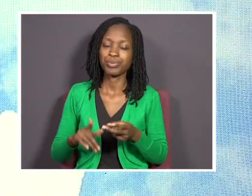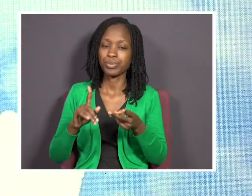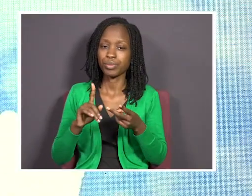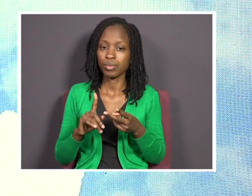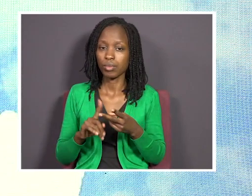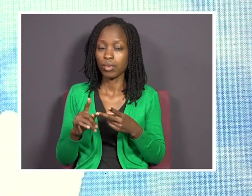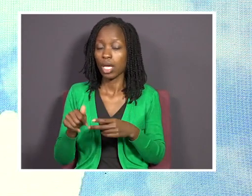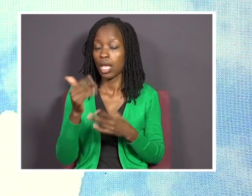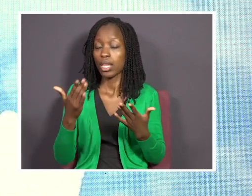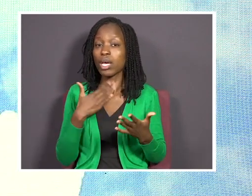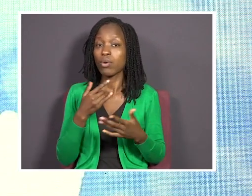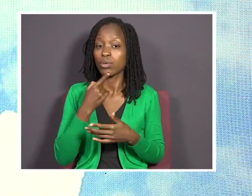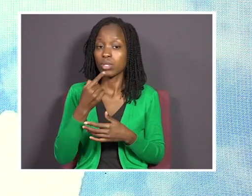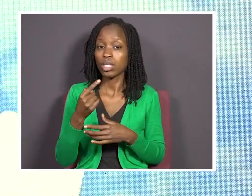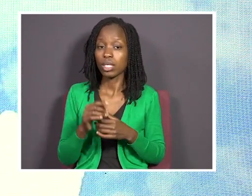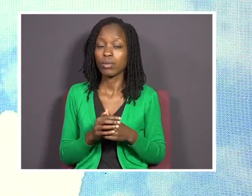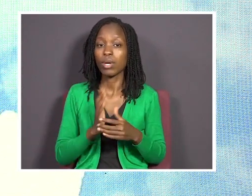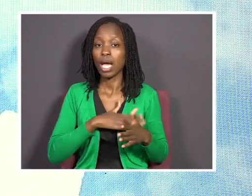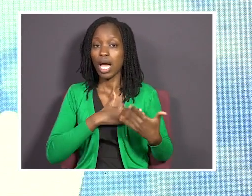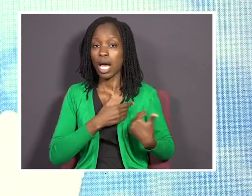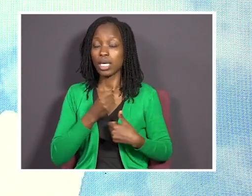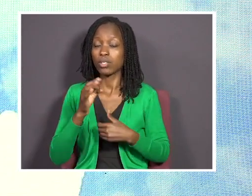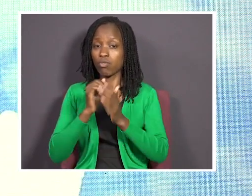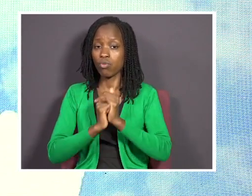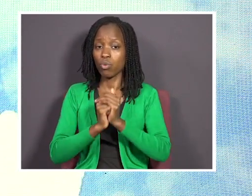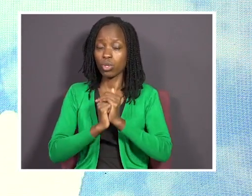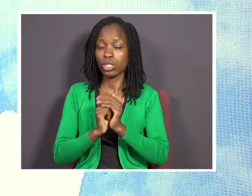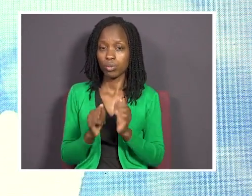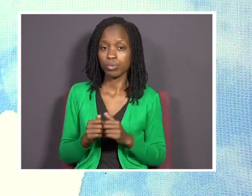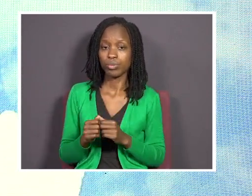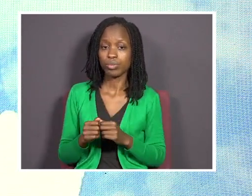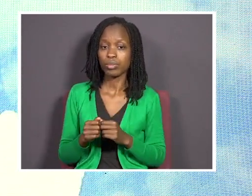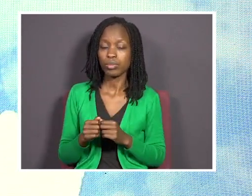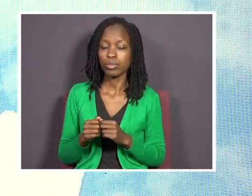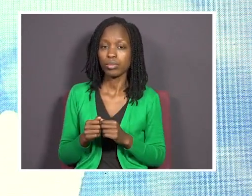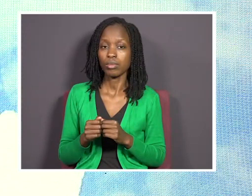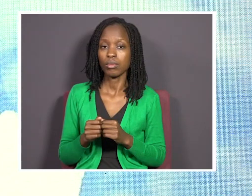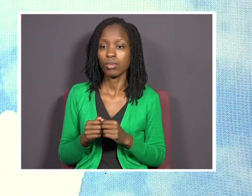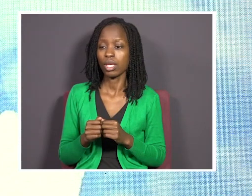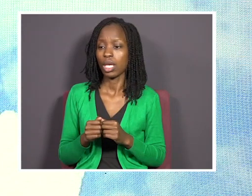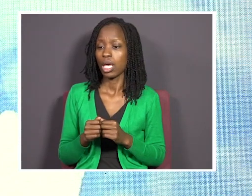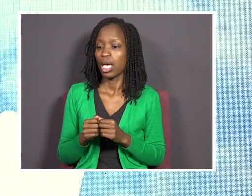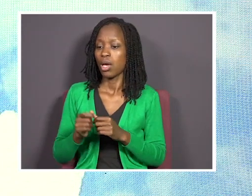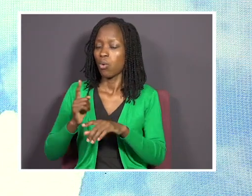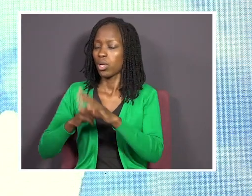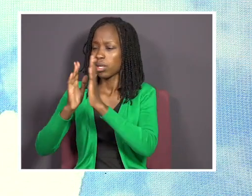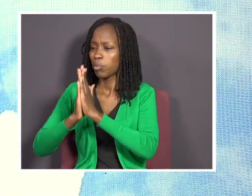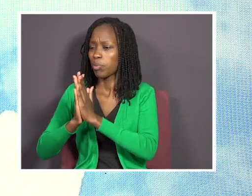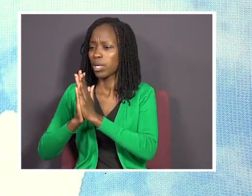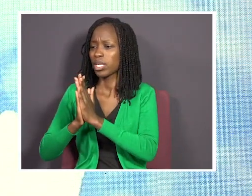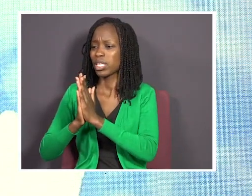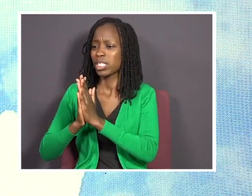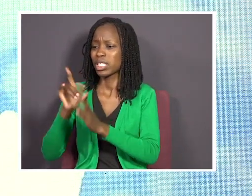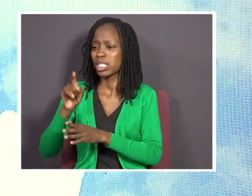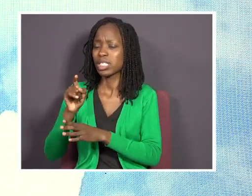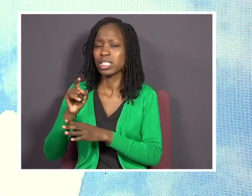that I want to point out as to the heart of worship, it should go beyond words. And I hope this